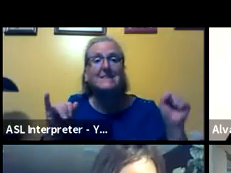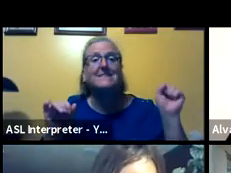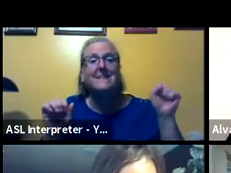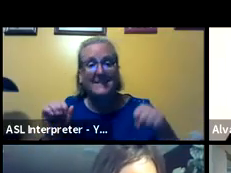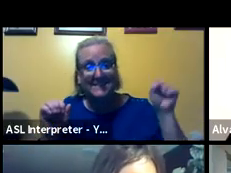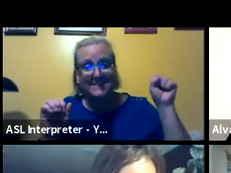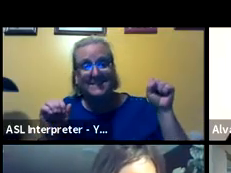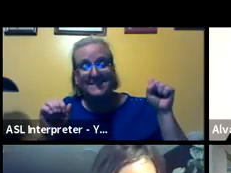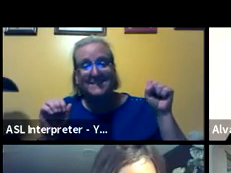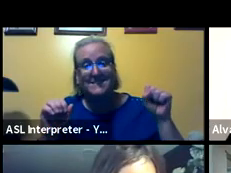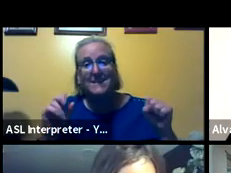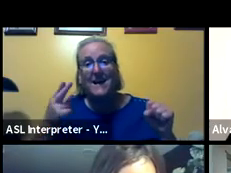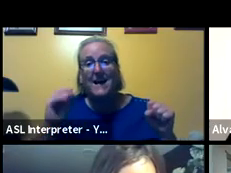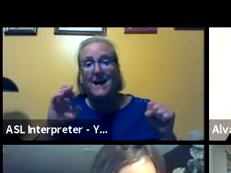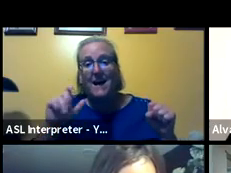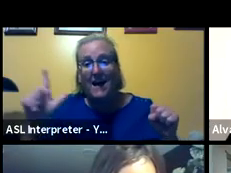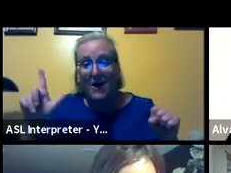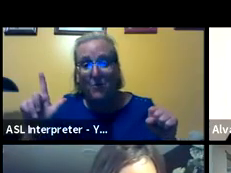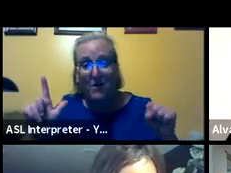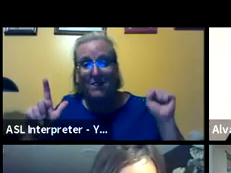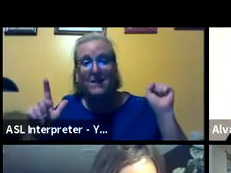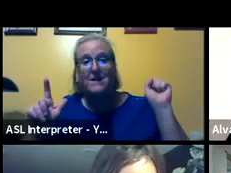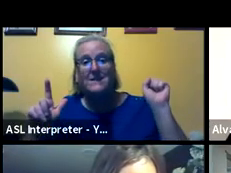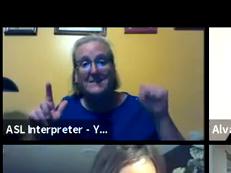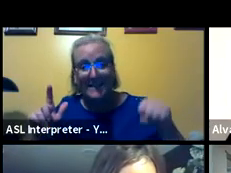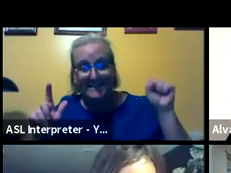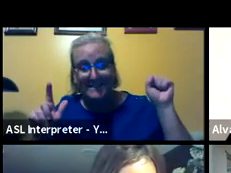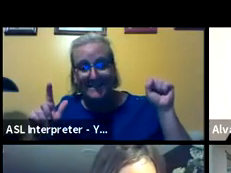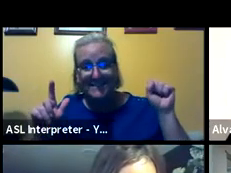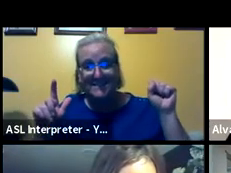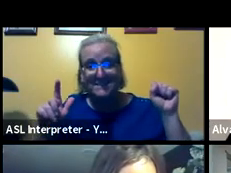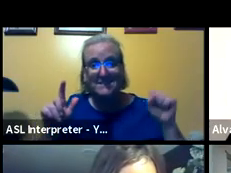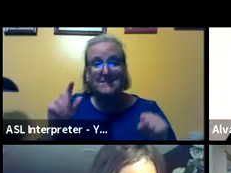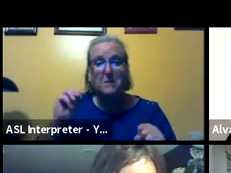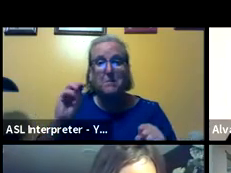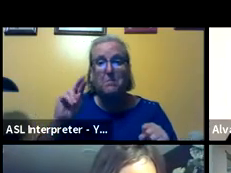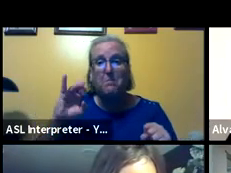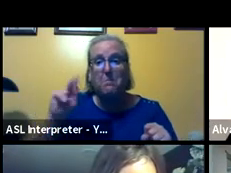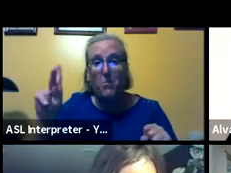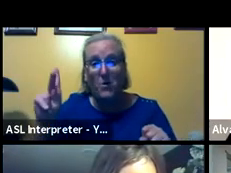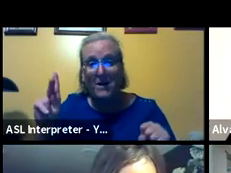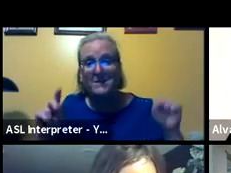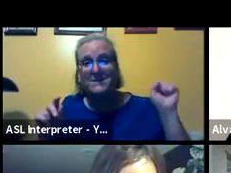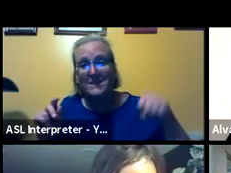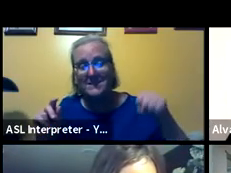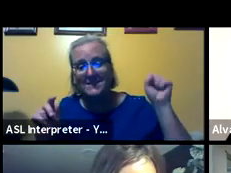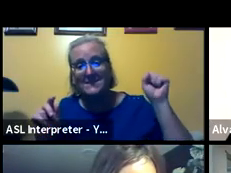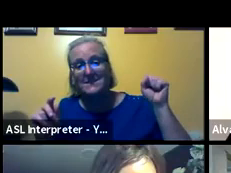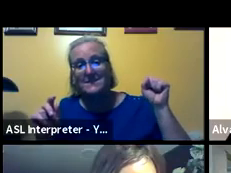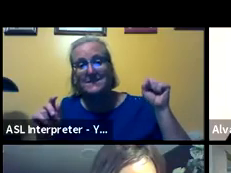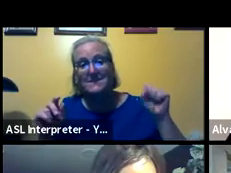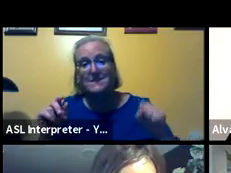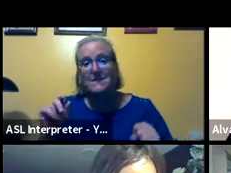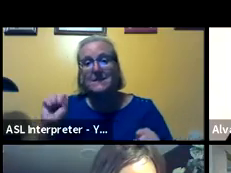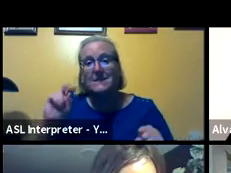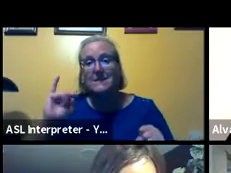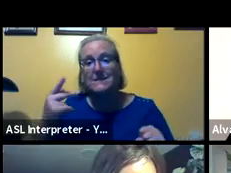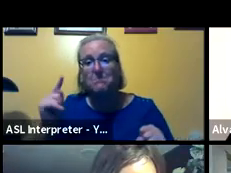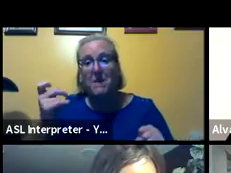Pulaski, yes. Mr. Howell. Warren Howell, yes. Moriak. Monica Moriak, yes. Smith